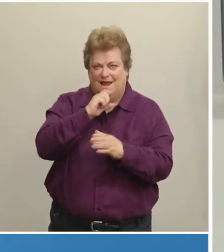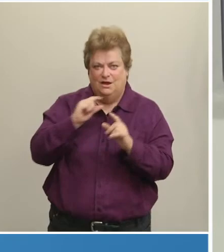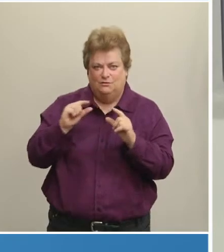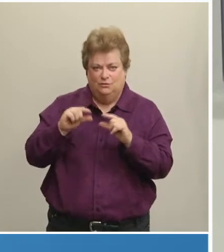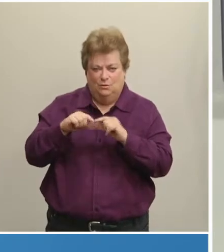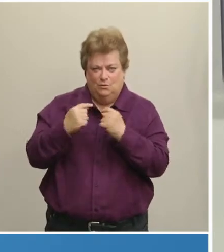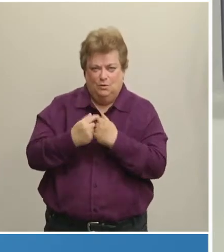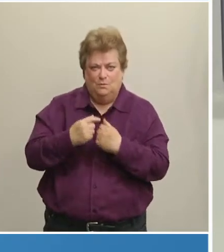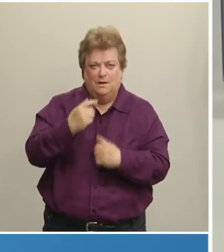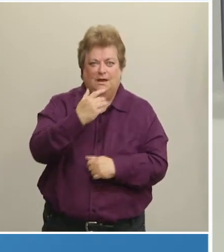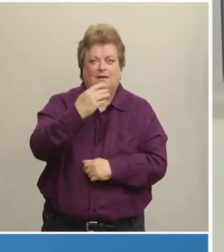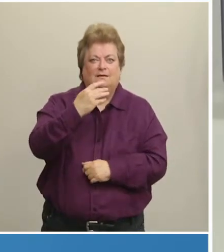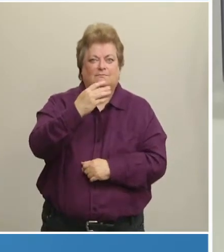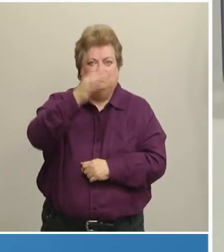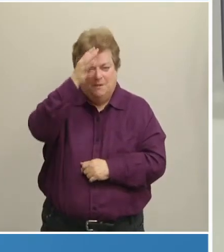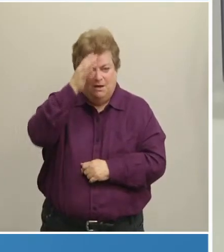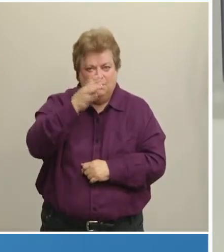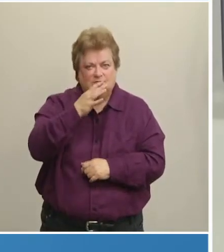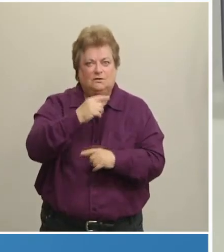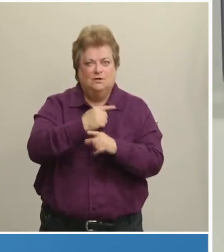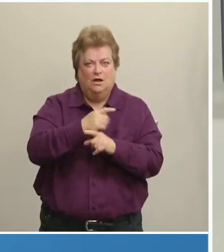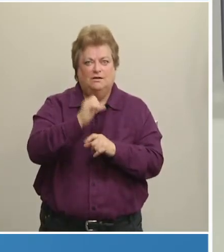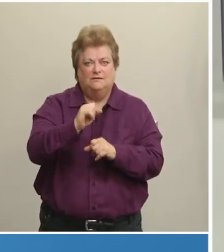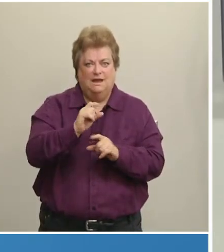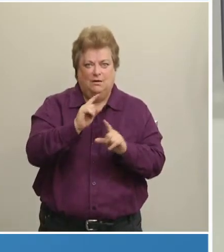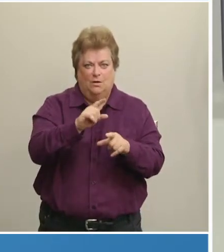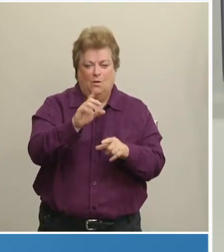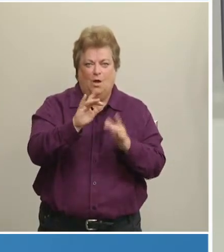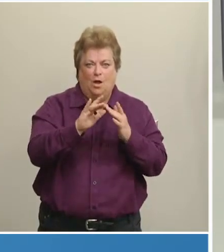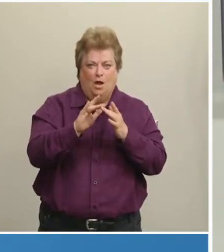will be able to schedule online at